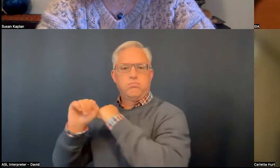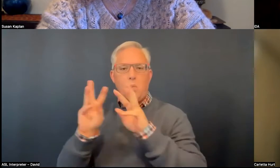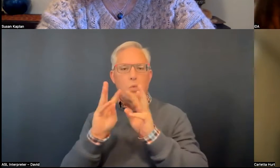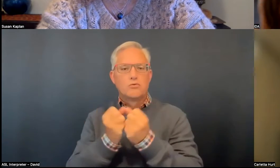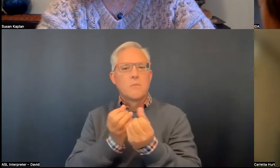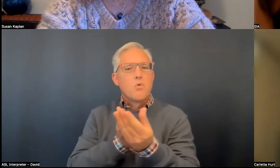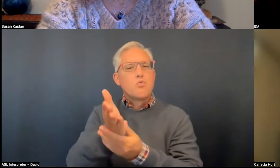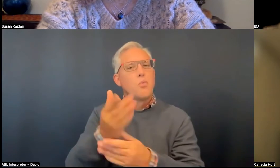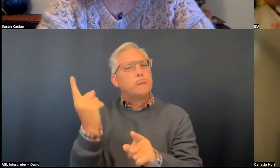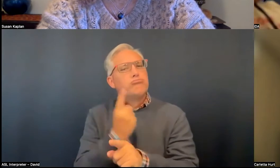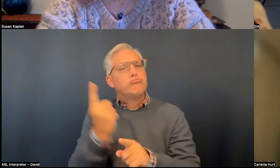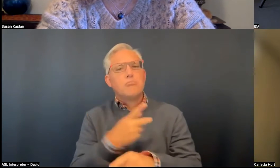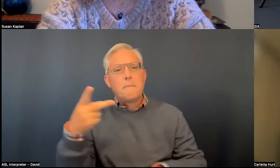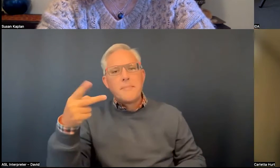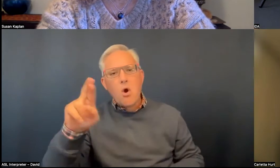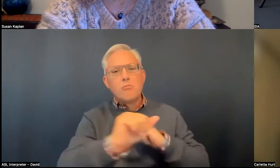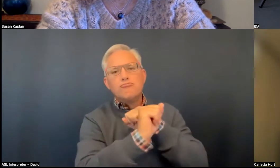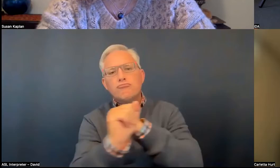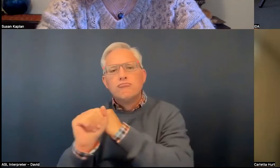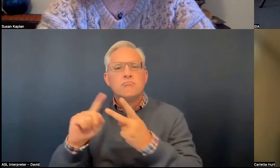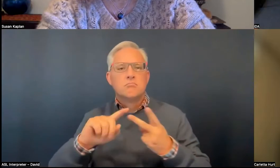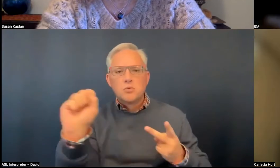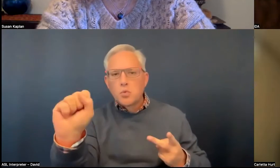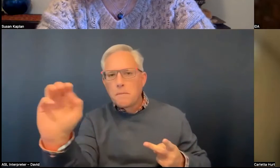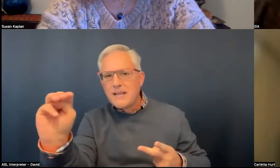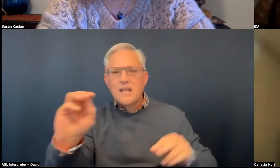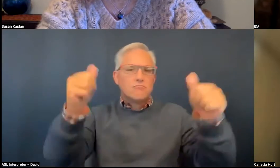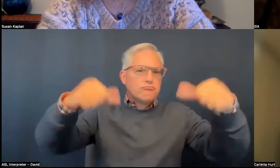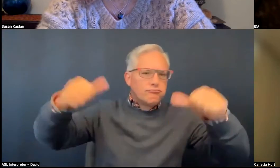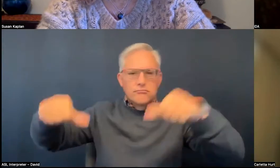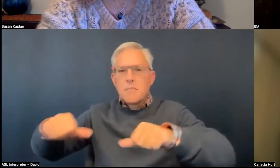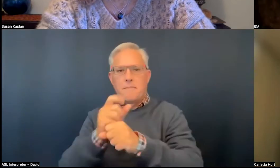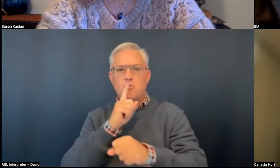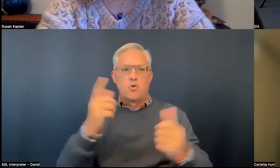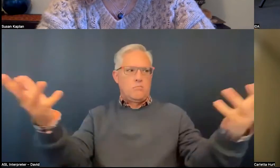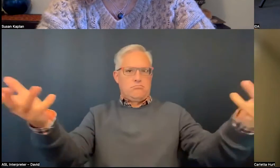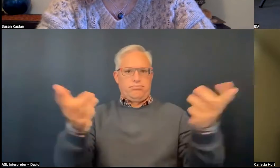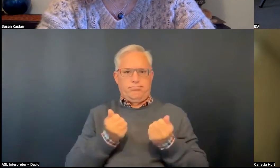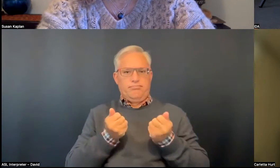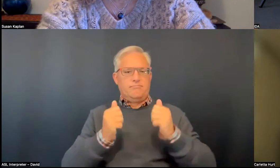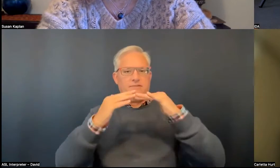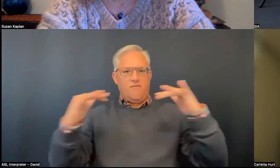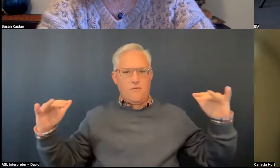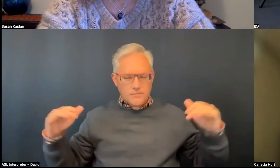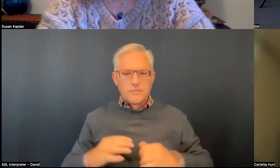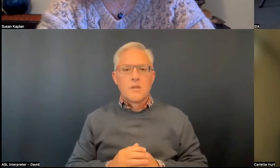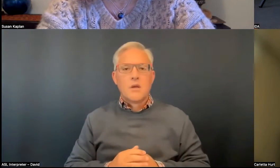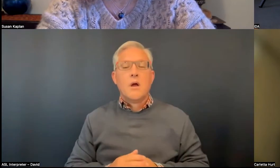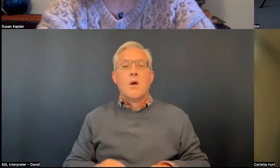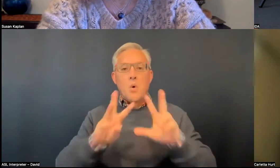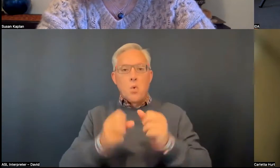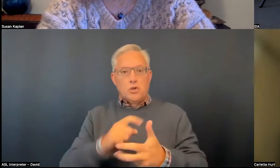traditional PR and social media to ensure the maximum and diverse participation. The workshops themselves will